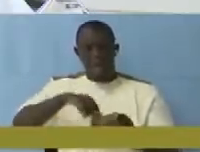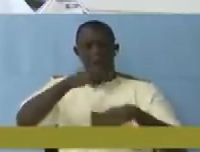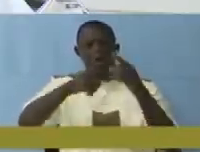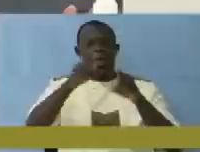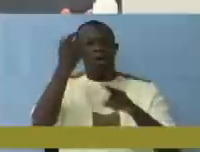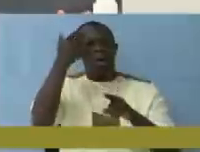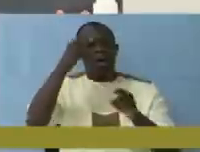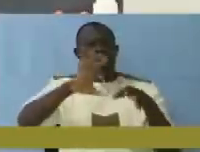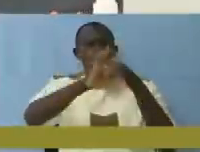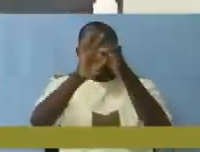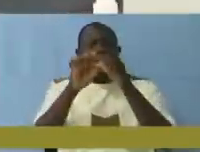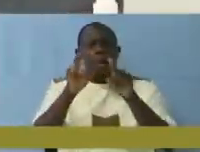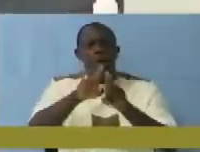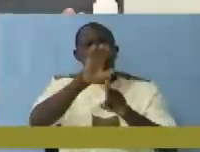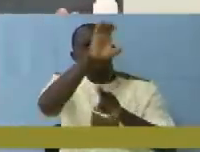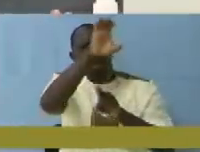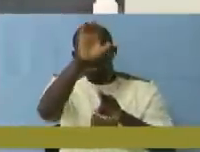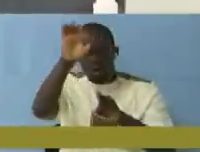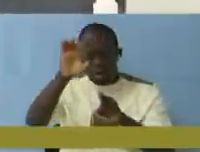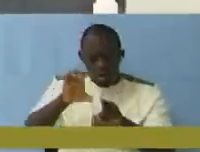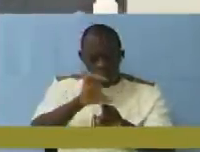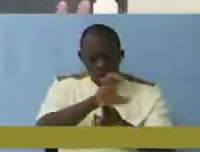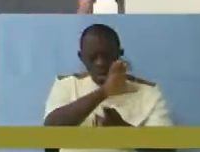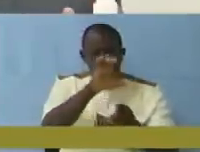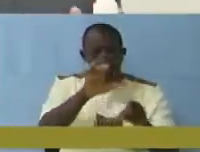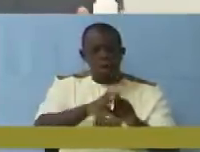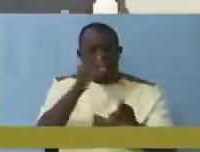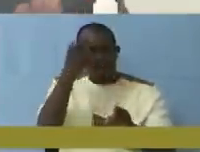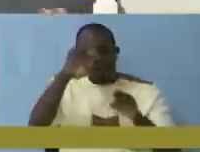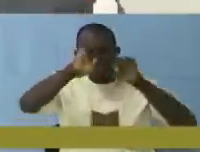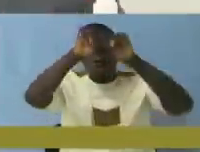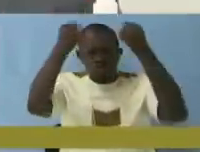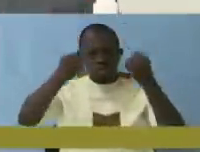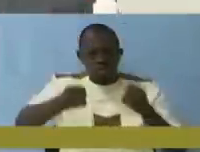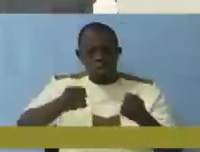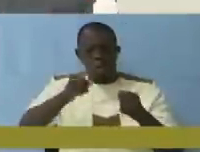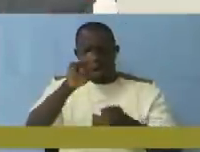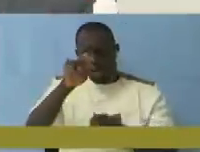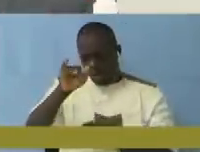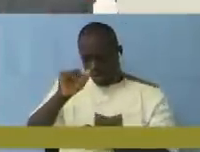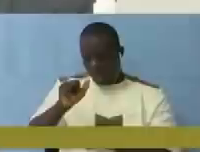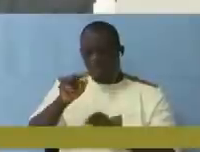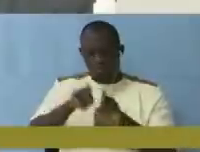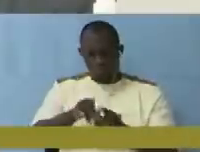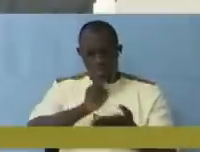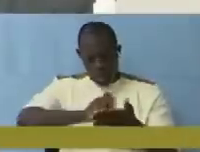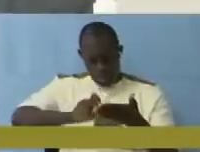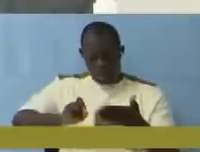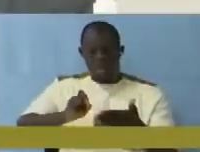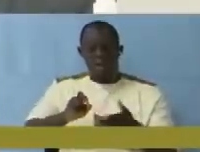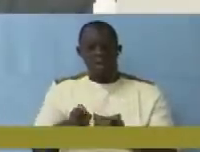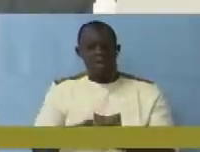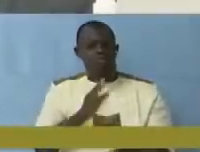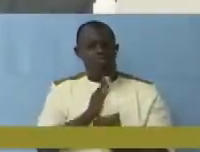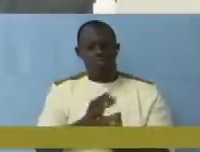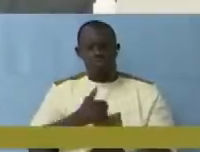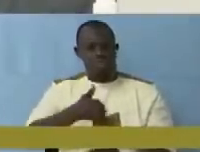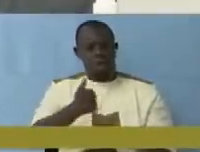the NIA. Safero kenye NIA la doku bunda nyina. I can't do it.